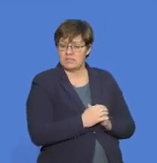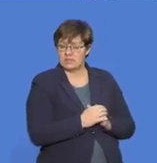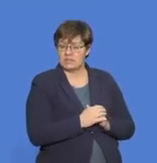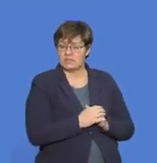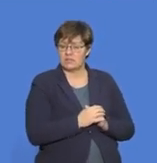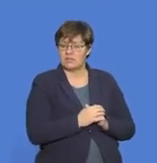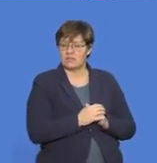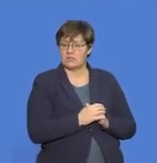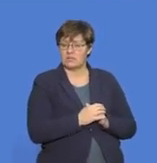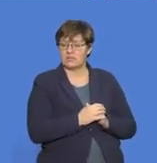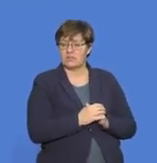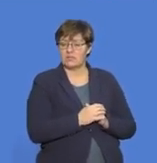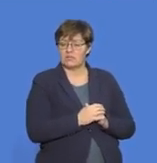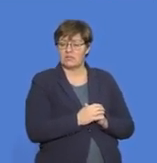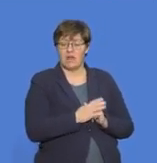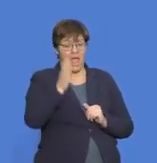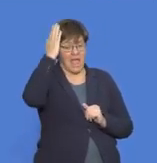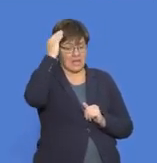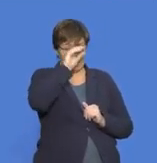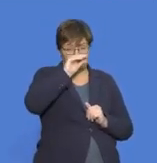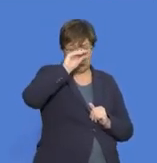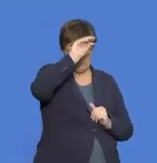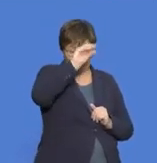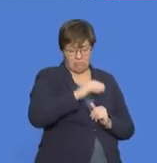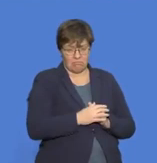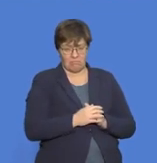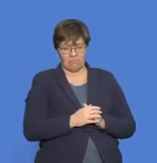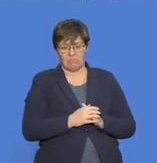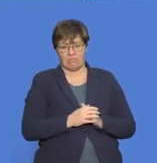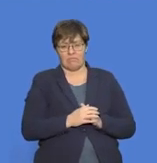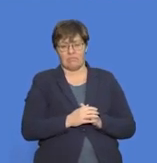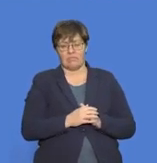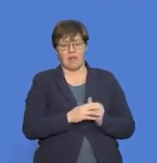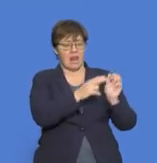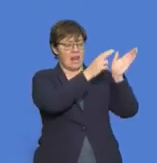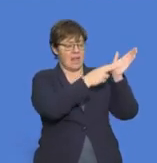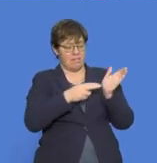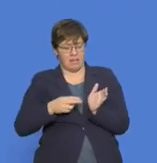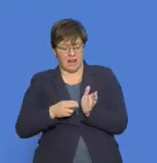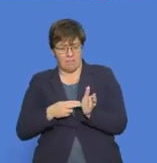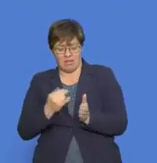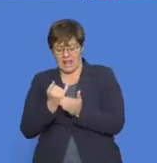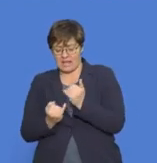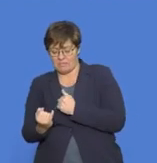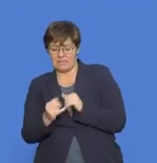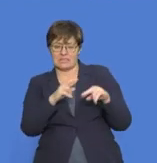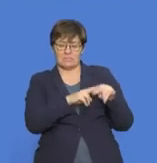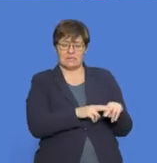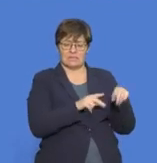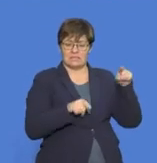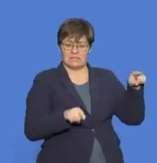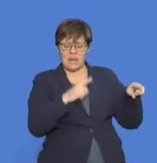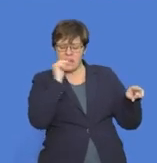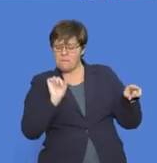given for putting in a heading and labeling your axes